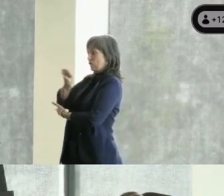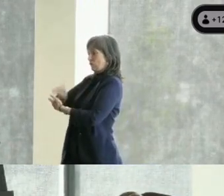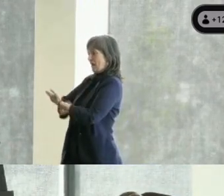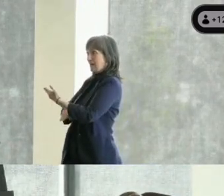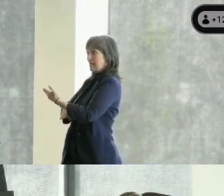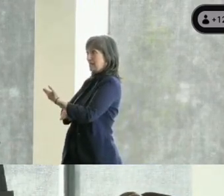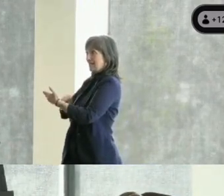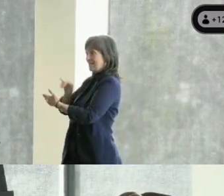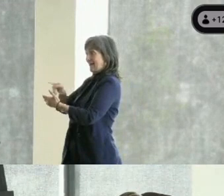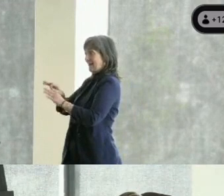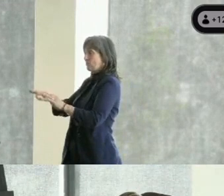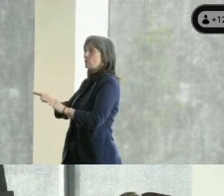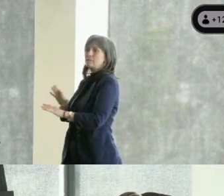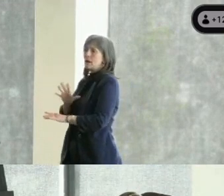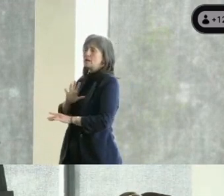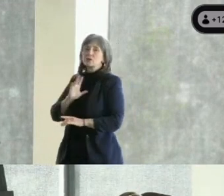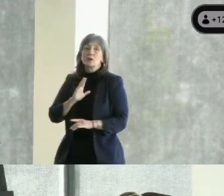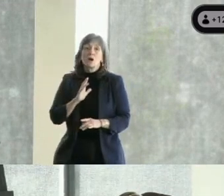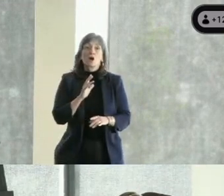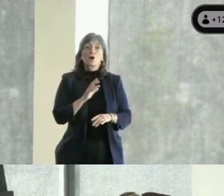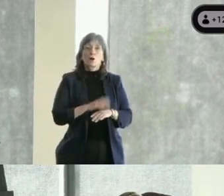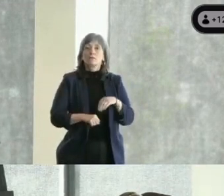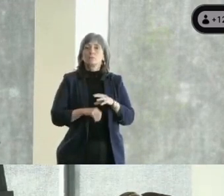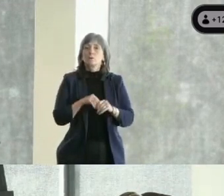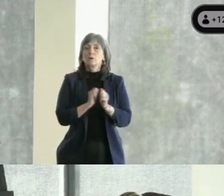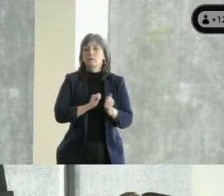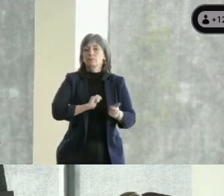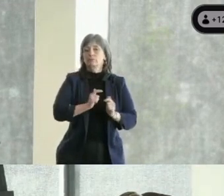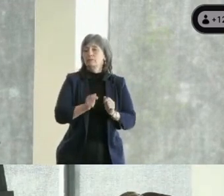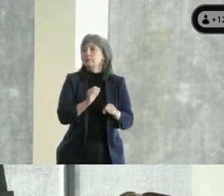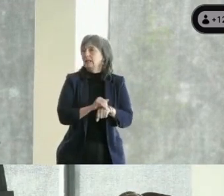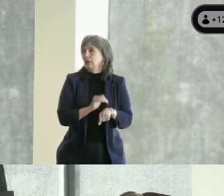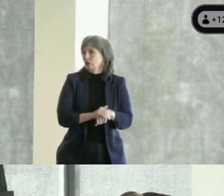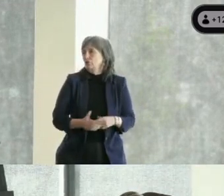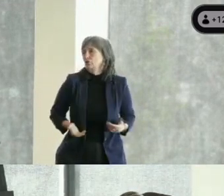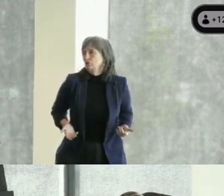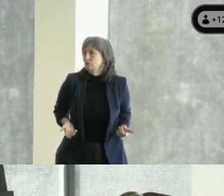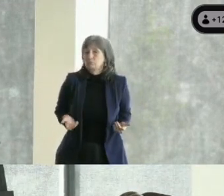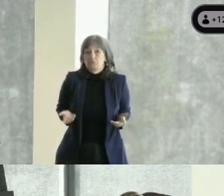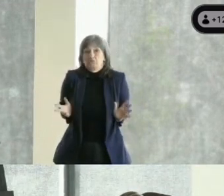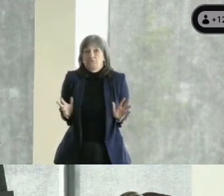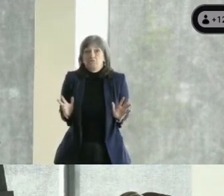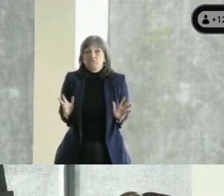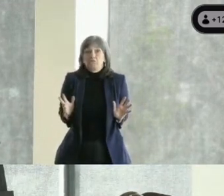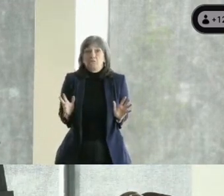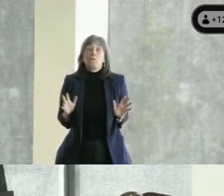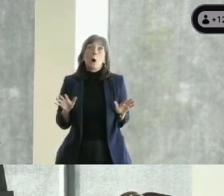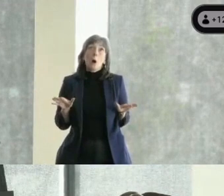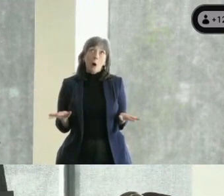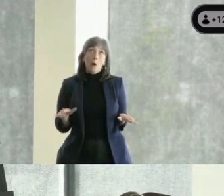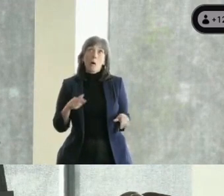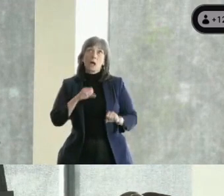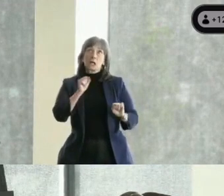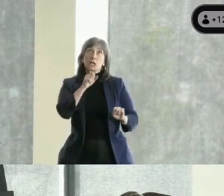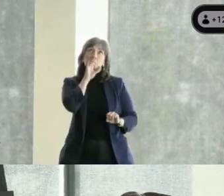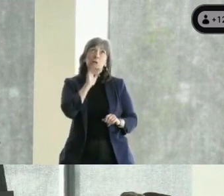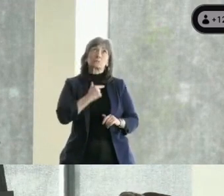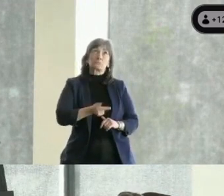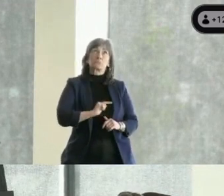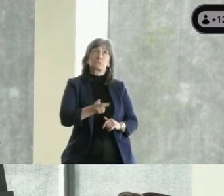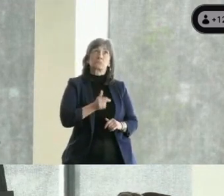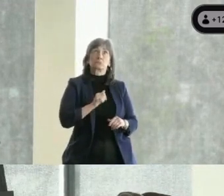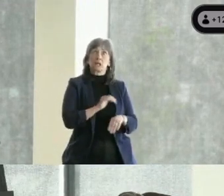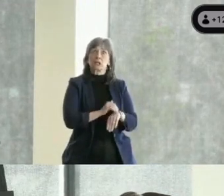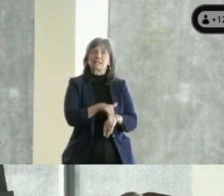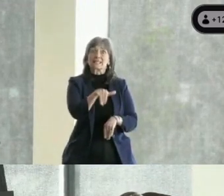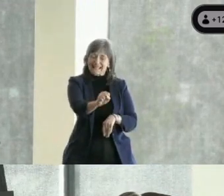in that language, and you say comfort conversing in English, and that usually makes people like, I can speak, so I'm generally